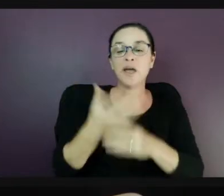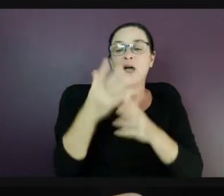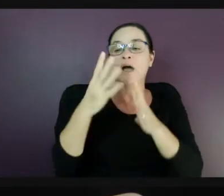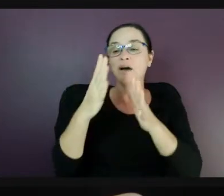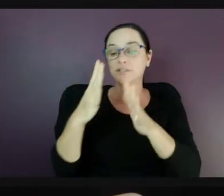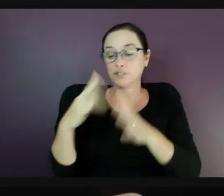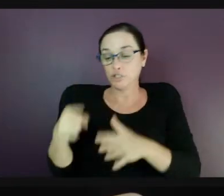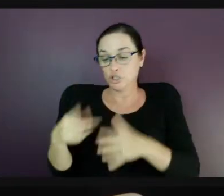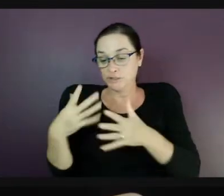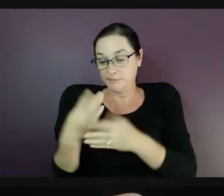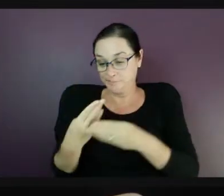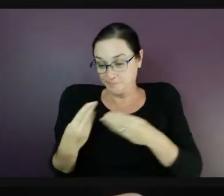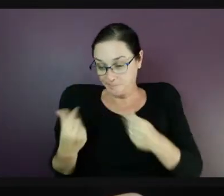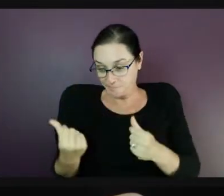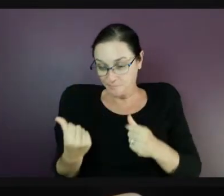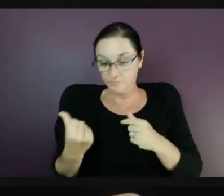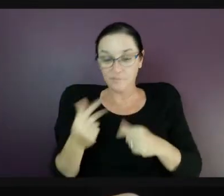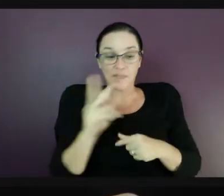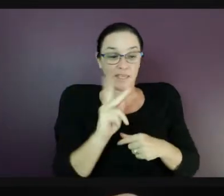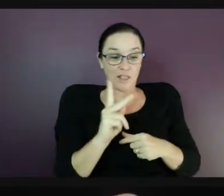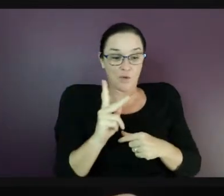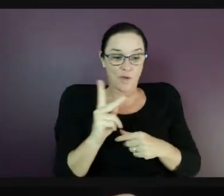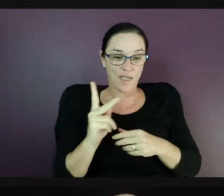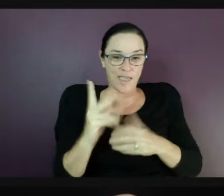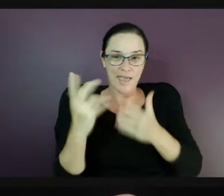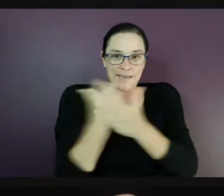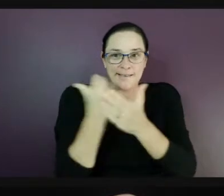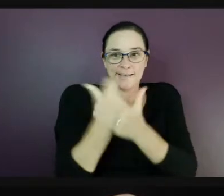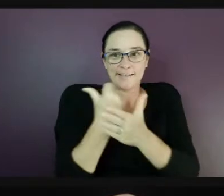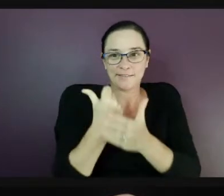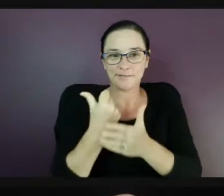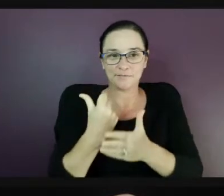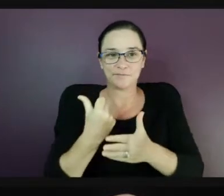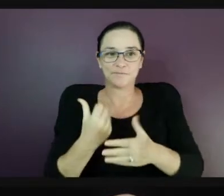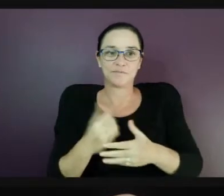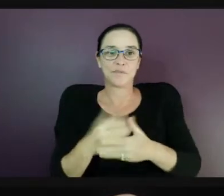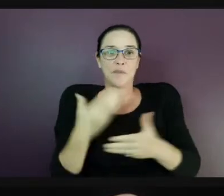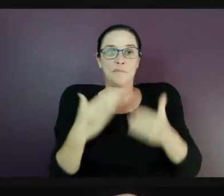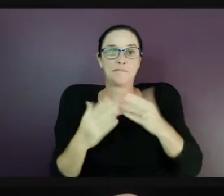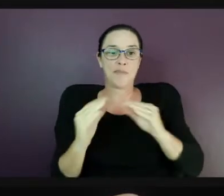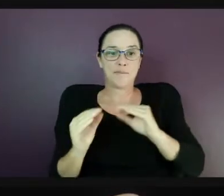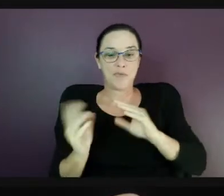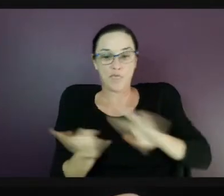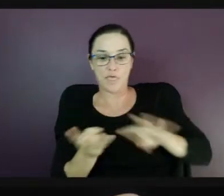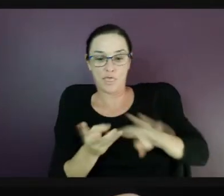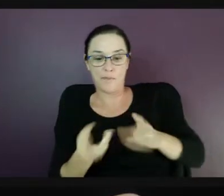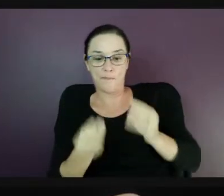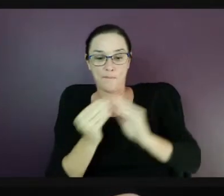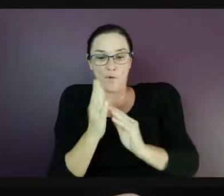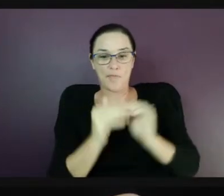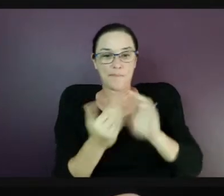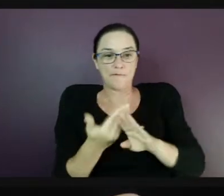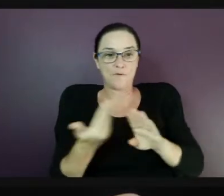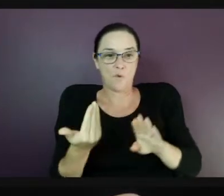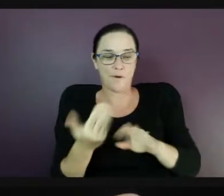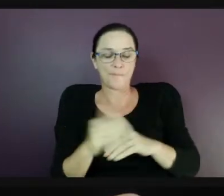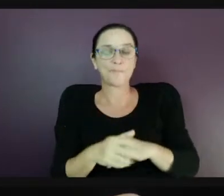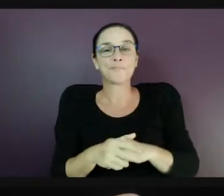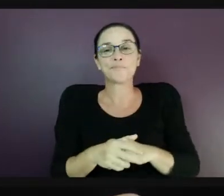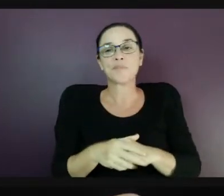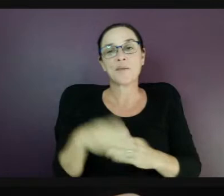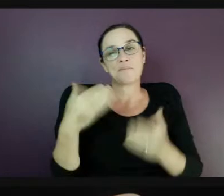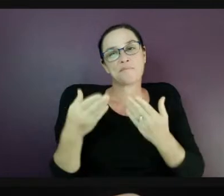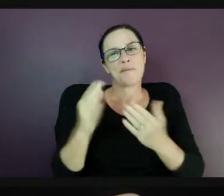advantage. And magma's coming in and pushing where it maybe couldn't push as easily before. And that's maybe how it all fits together